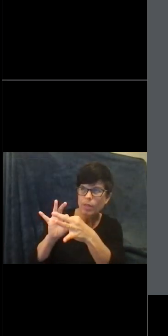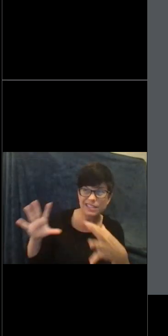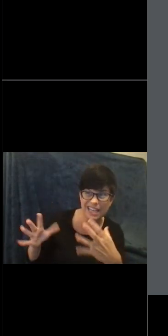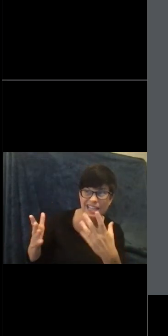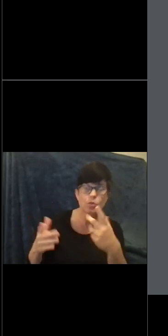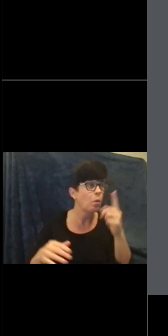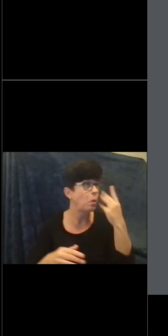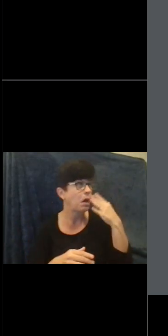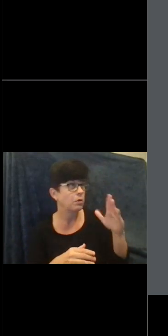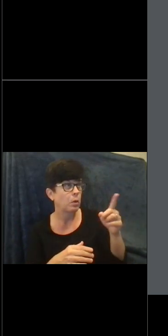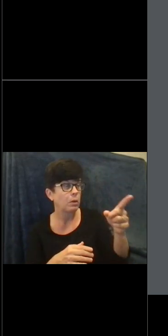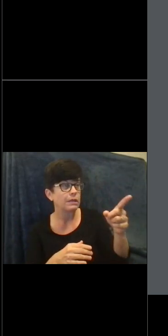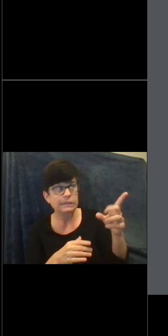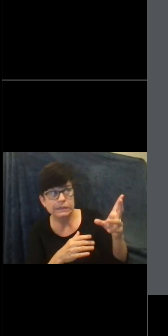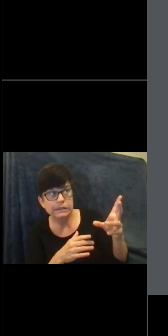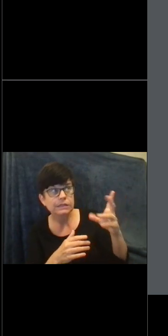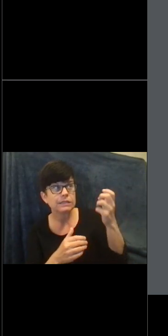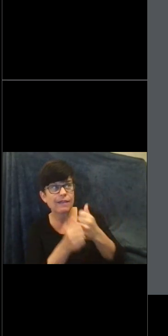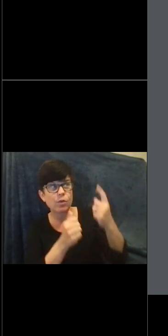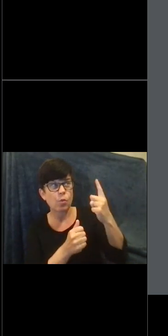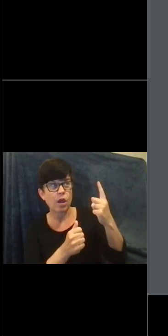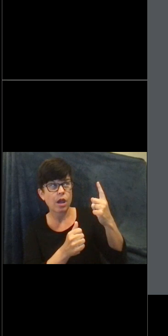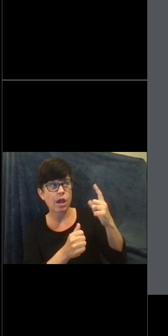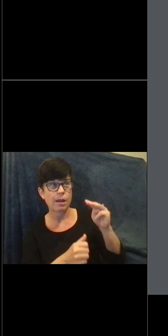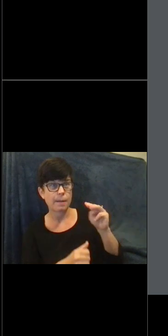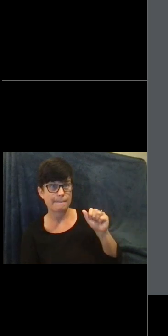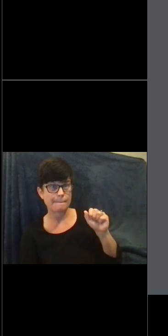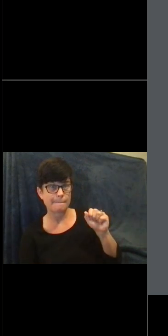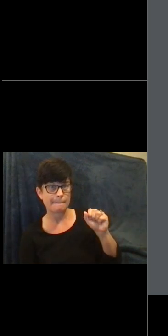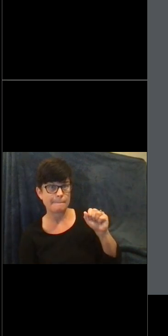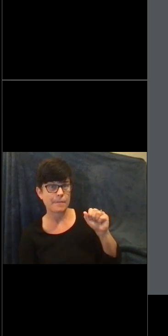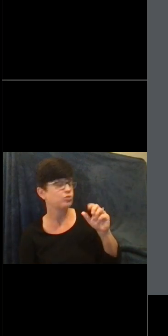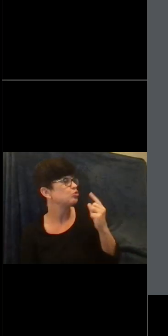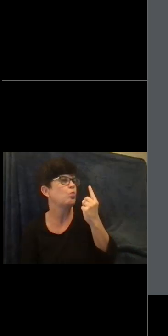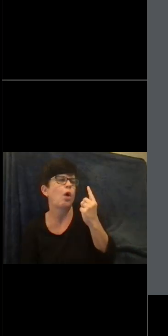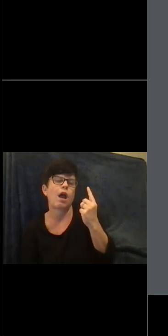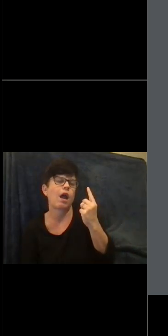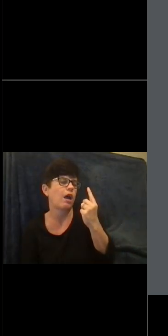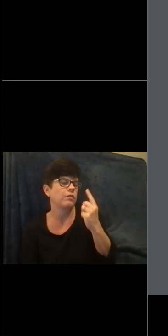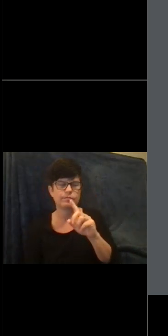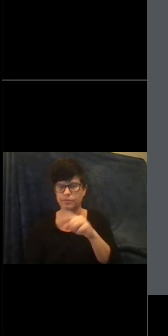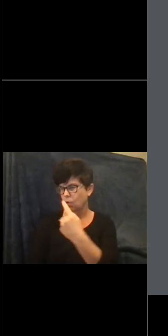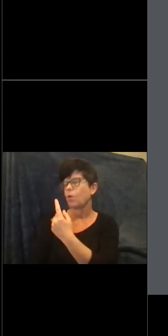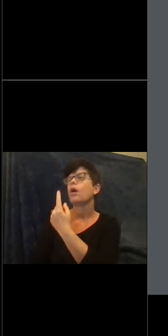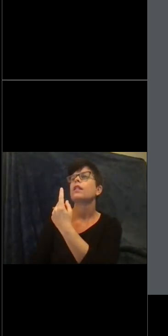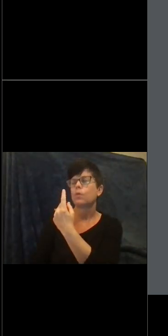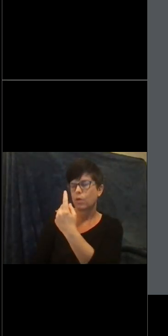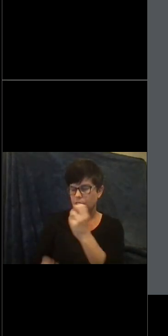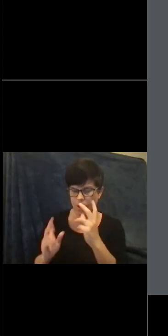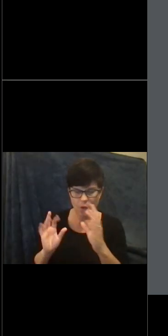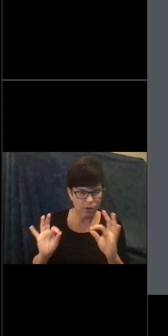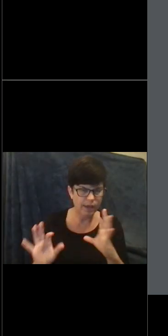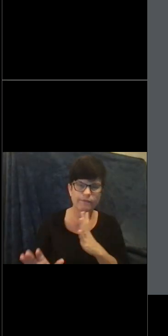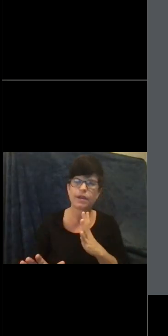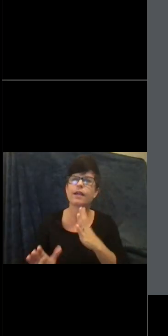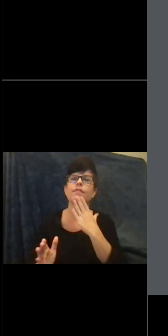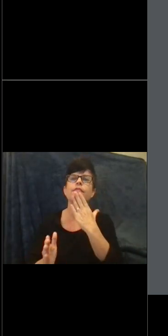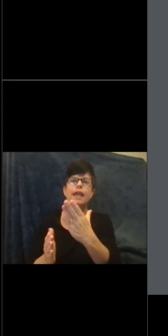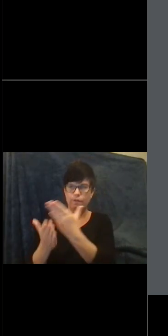I don't know. Did we, Ms. Kerfman? We had only ever had that one comment. It was just that one person, right? Correct. So, no, thank you for